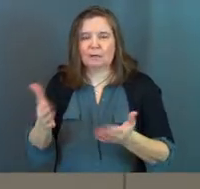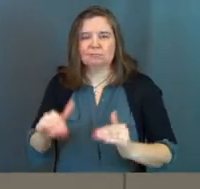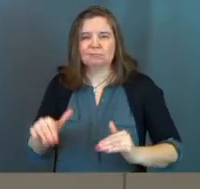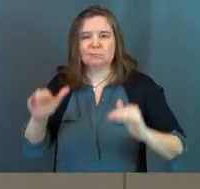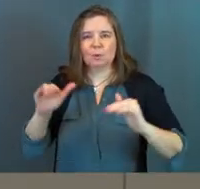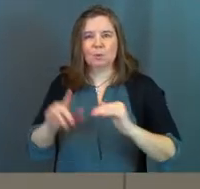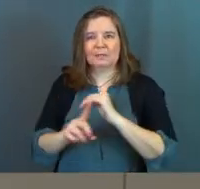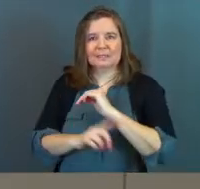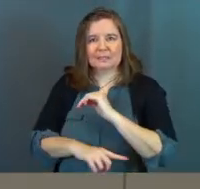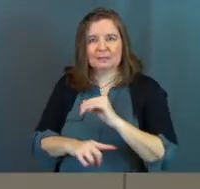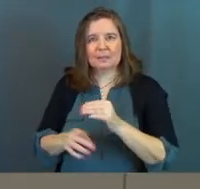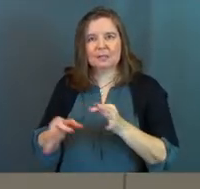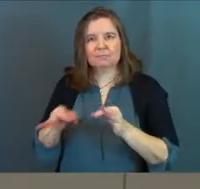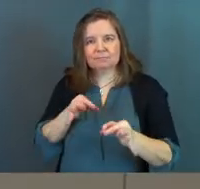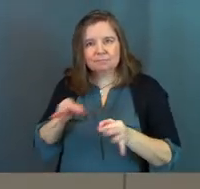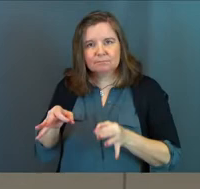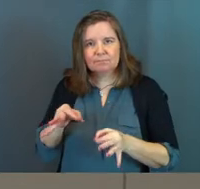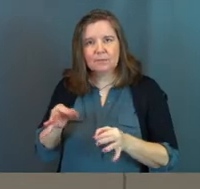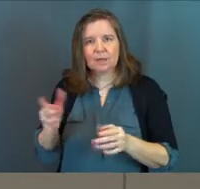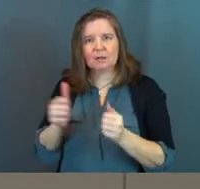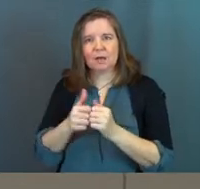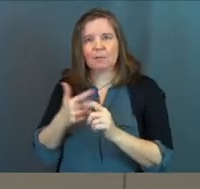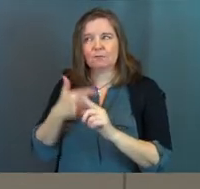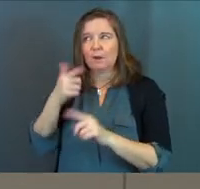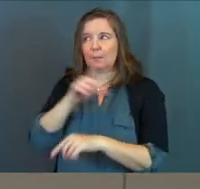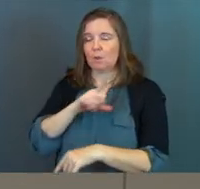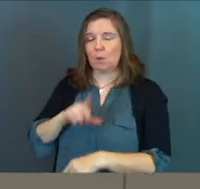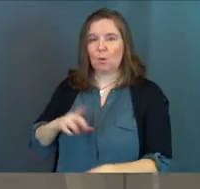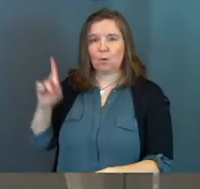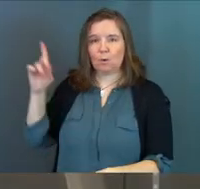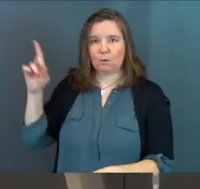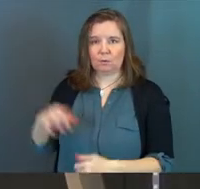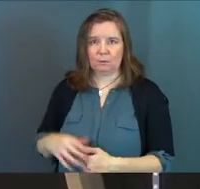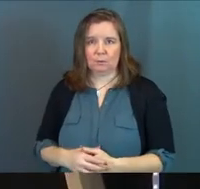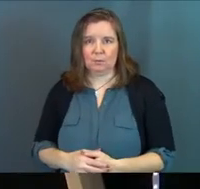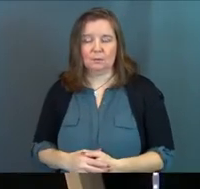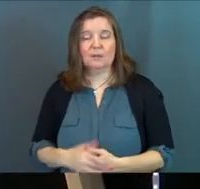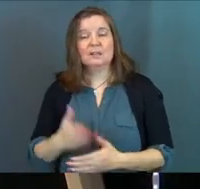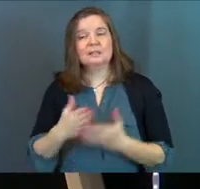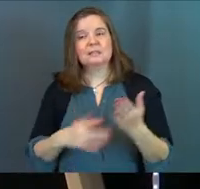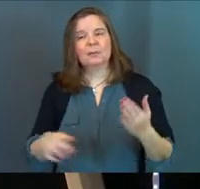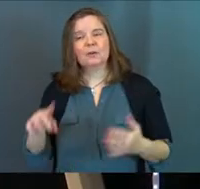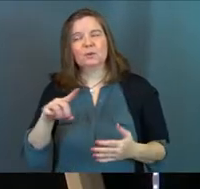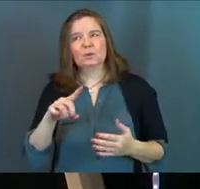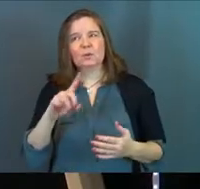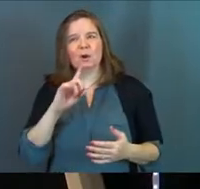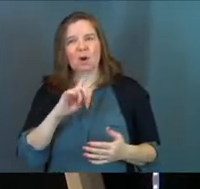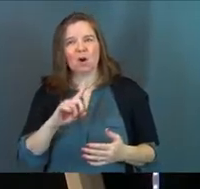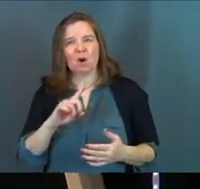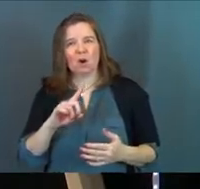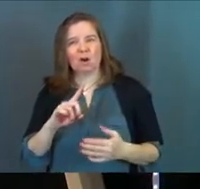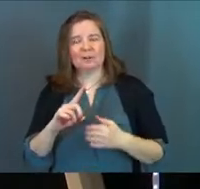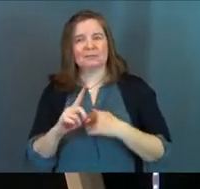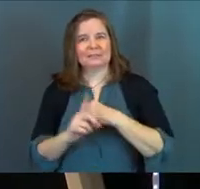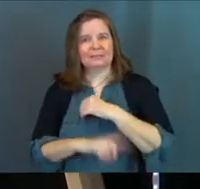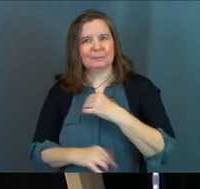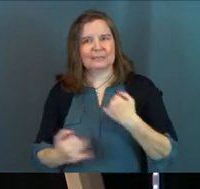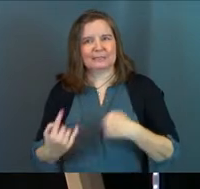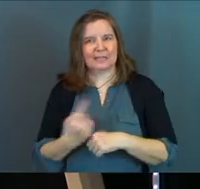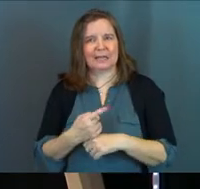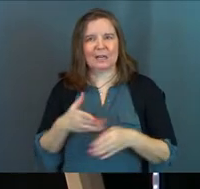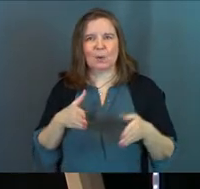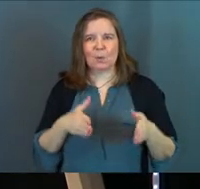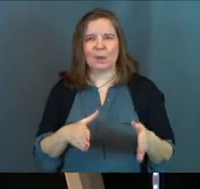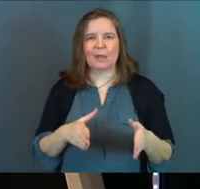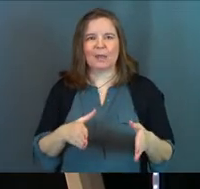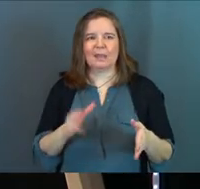with the discipline and instruction that comes from the Lord. Now, some of you are disciplining today, and you're disciplining